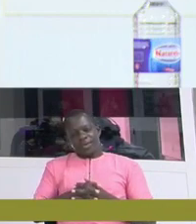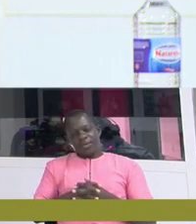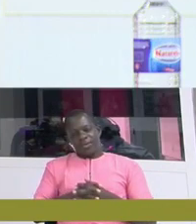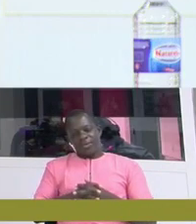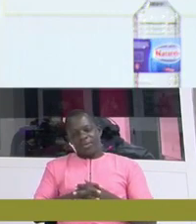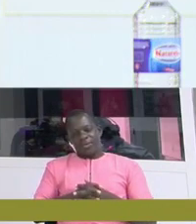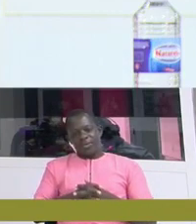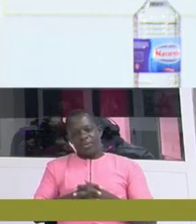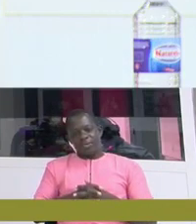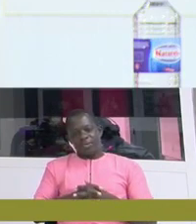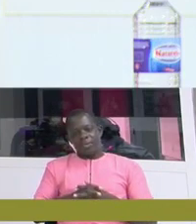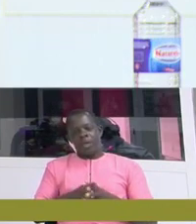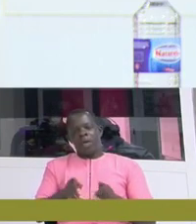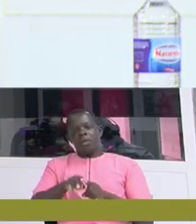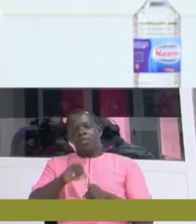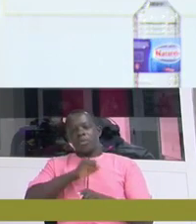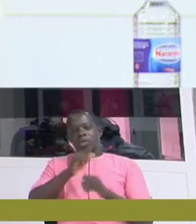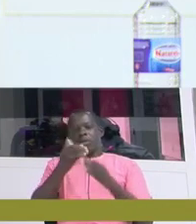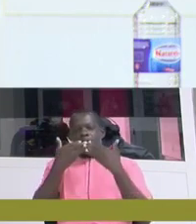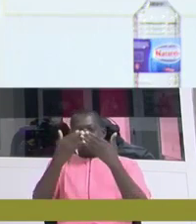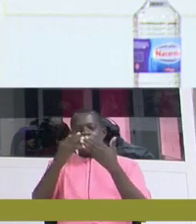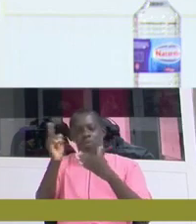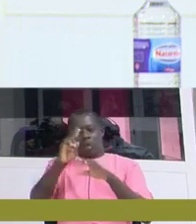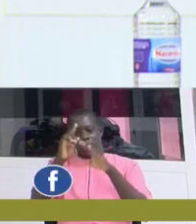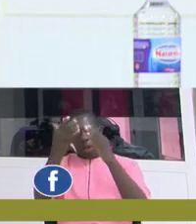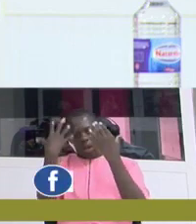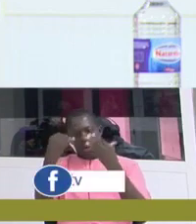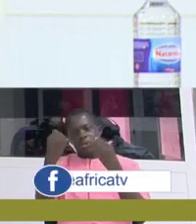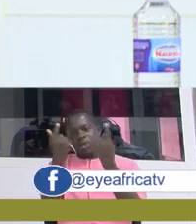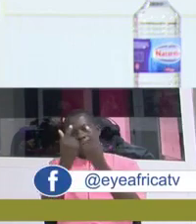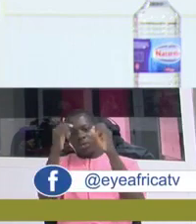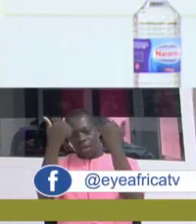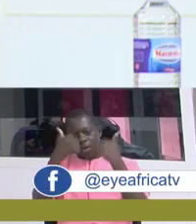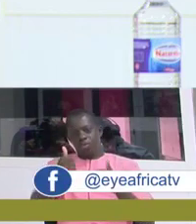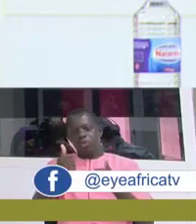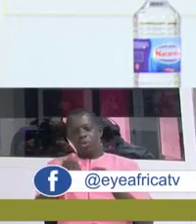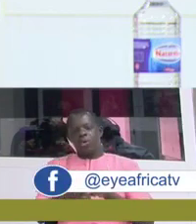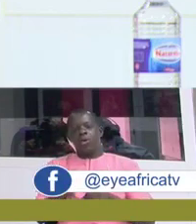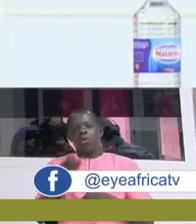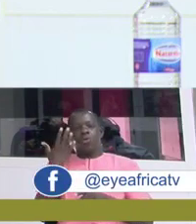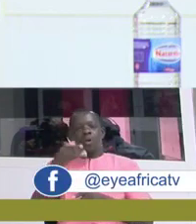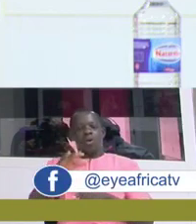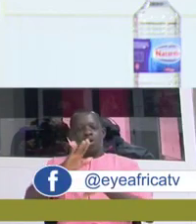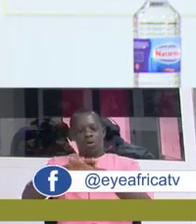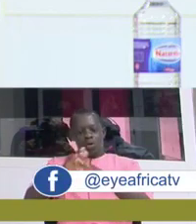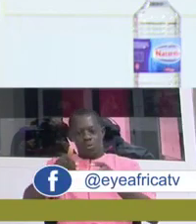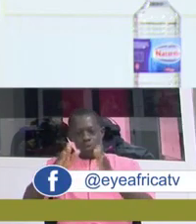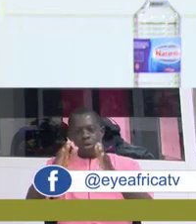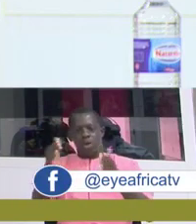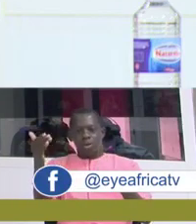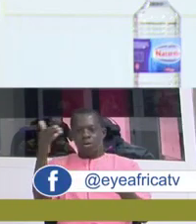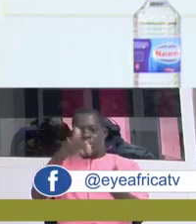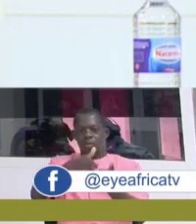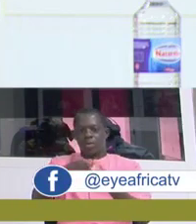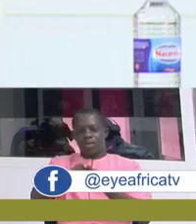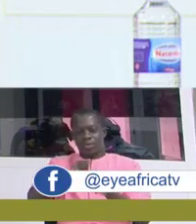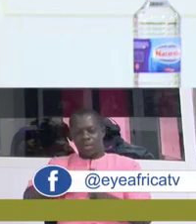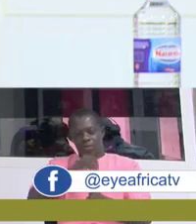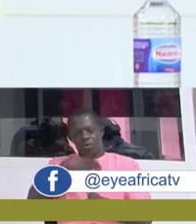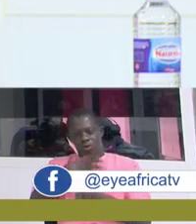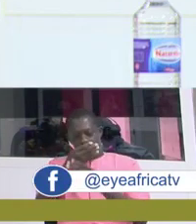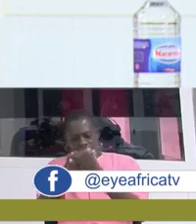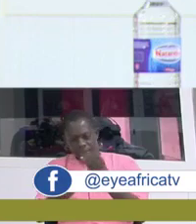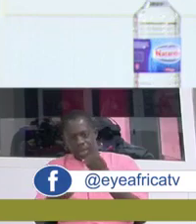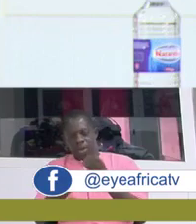Ako nye case keteten. He said to me, this was how the case developed. As they were on their way coming, he tried